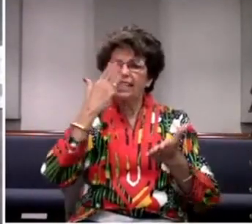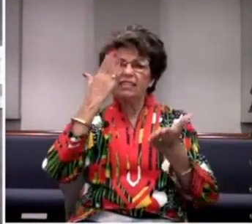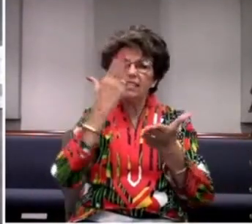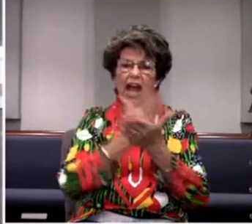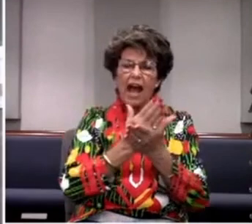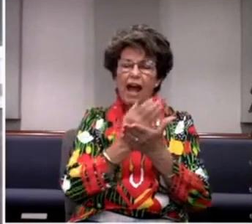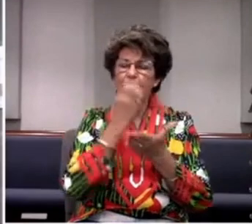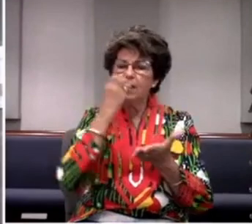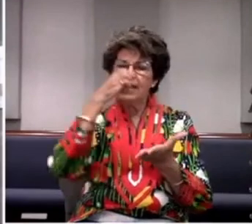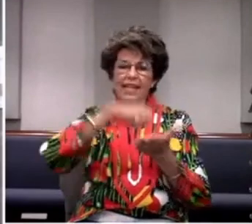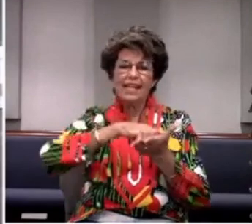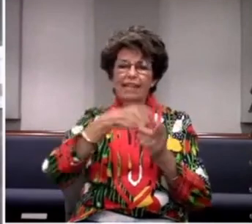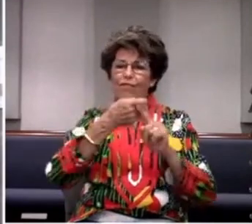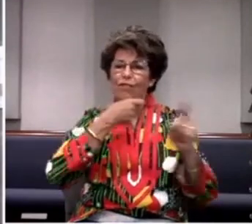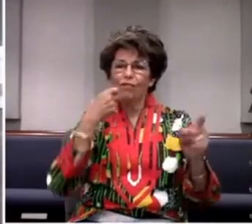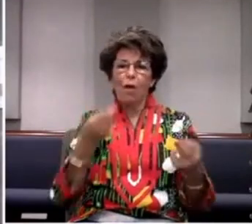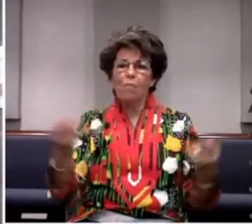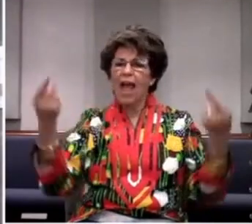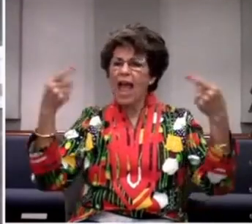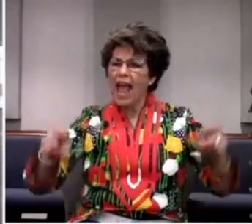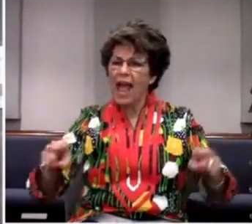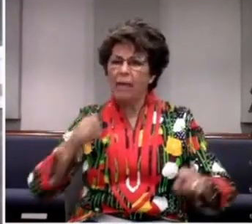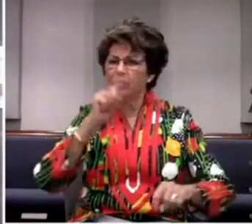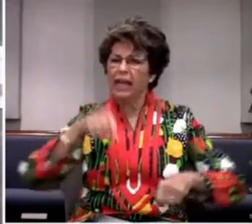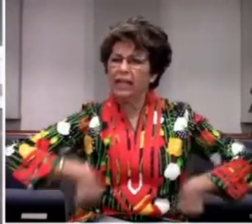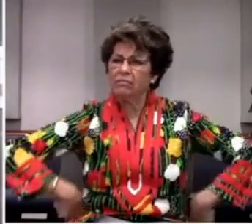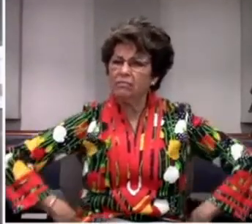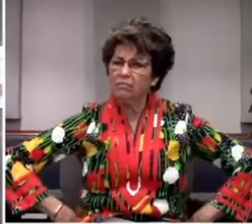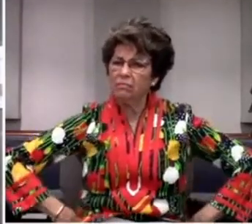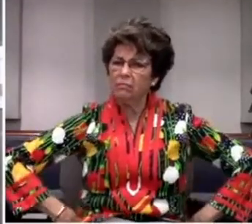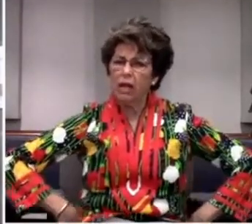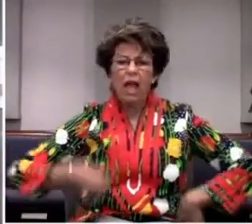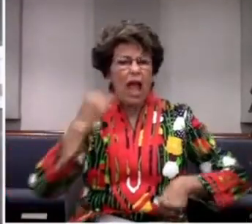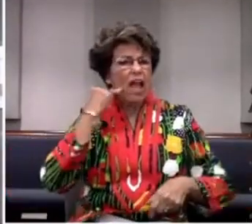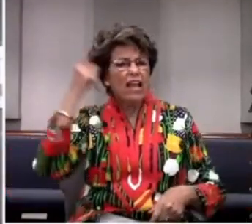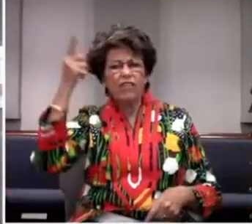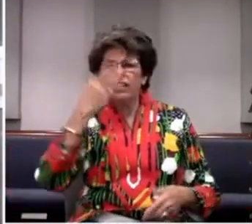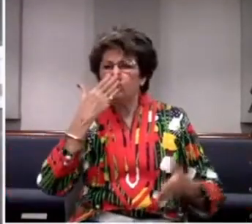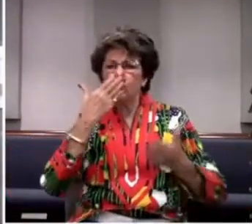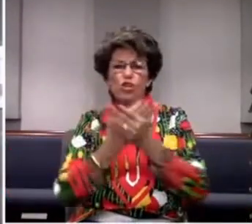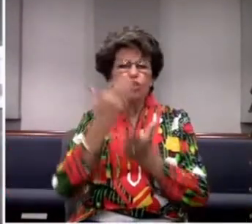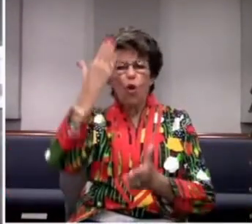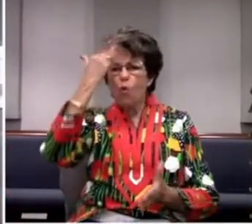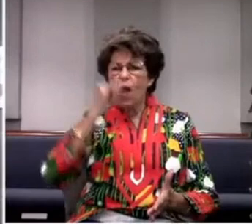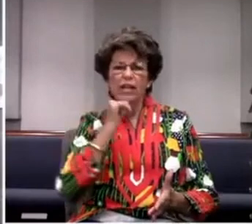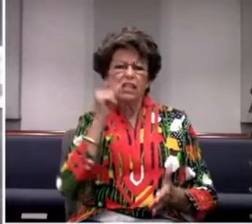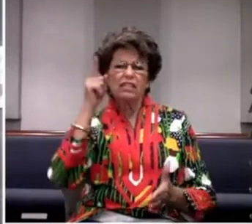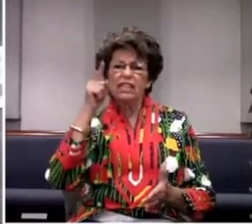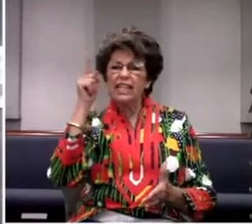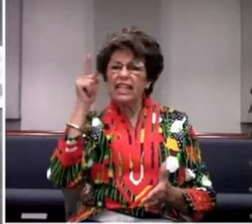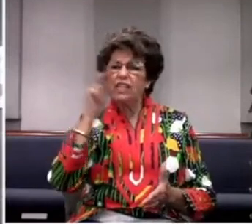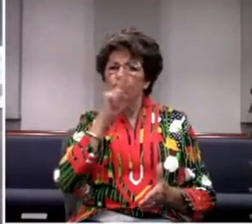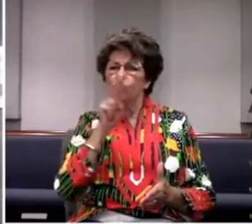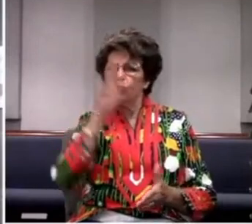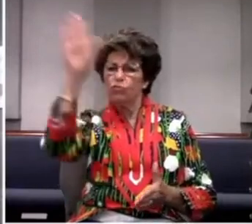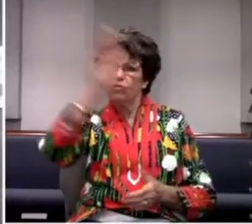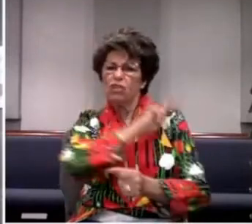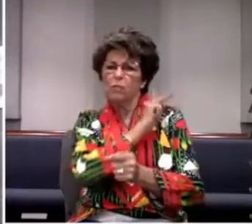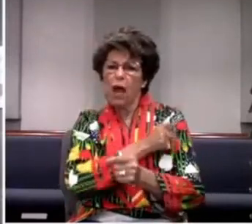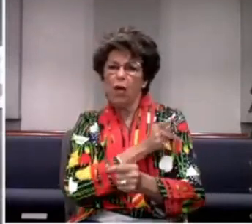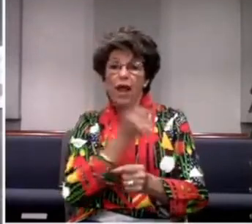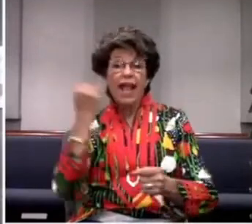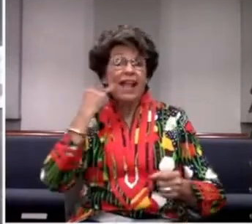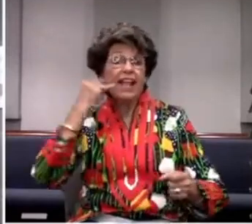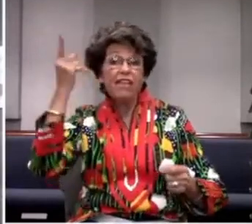happening? I mean, if he's good, why doesn't he use his power? And if he has the power